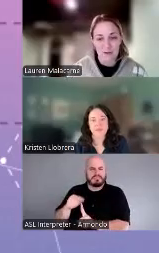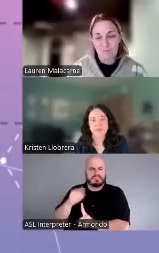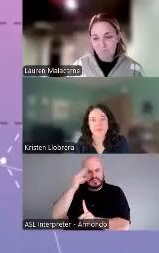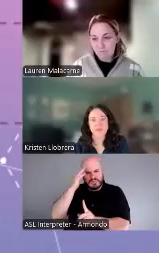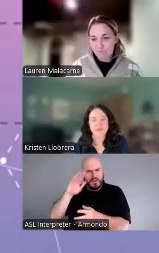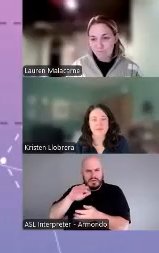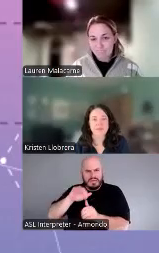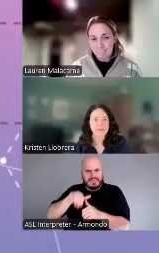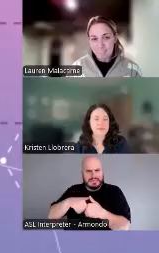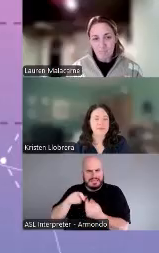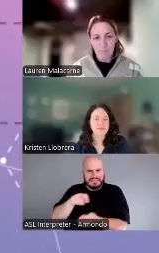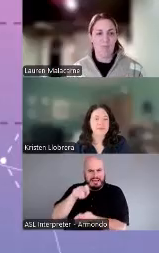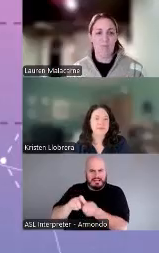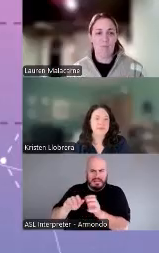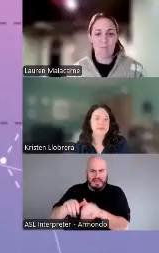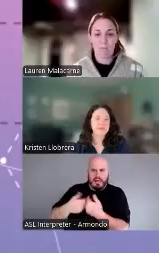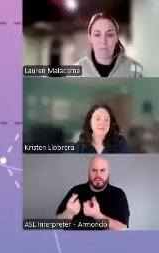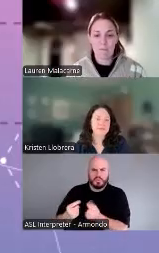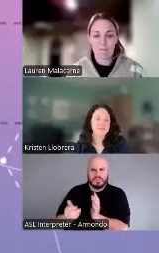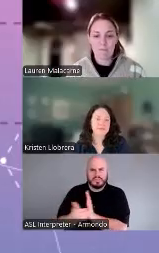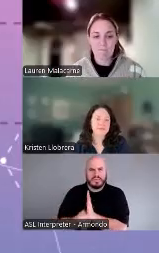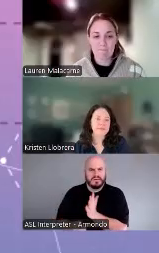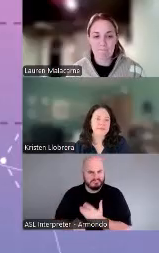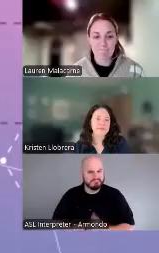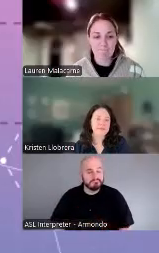this skill.